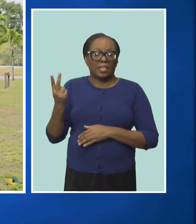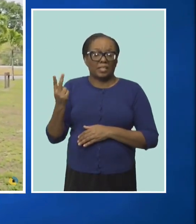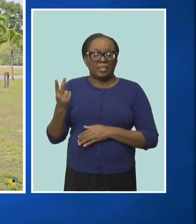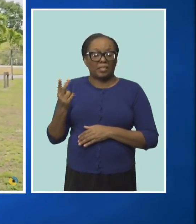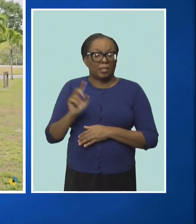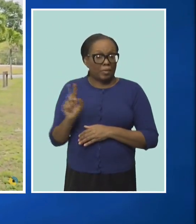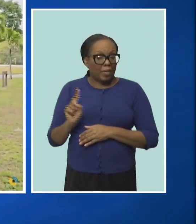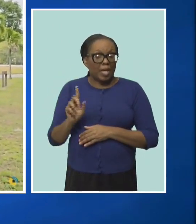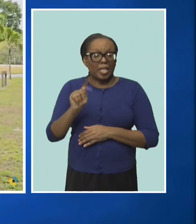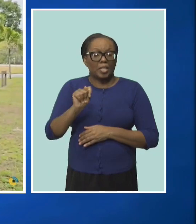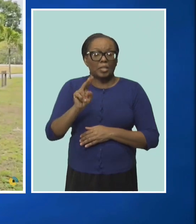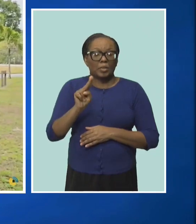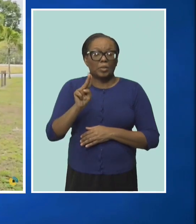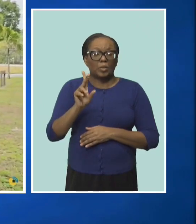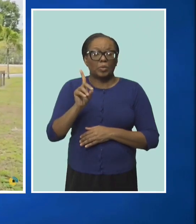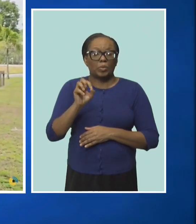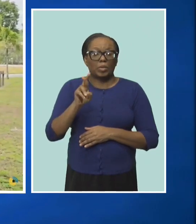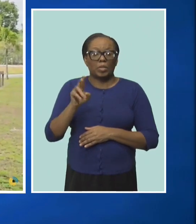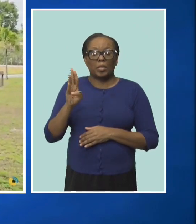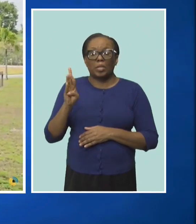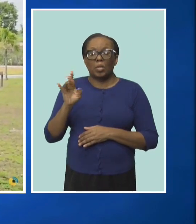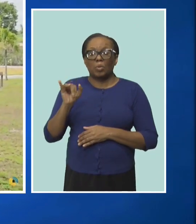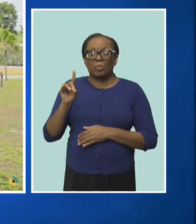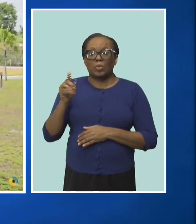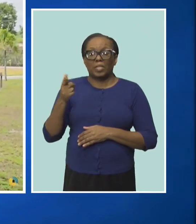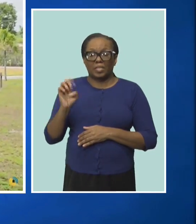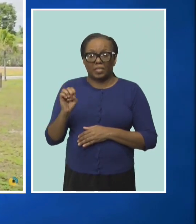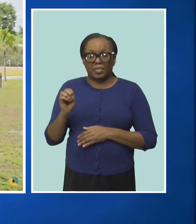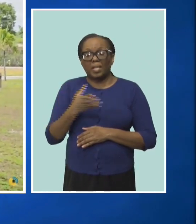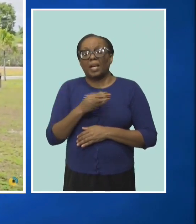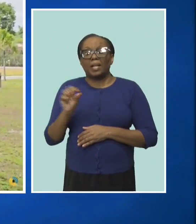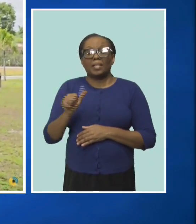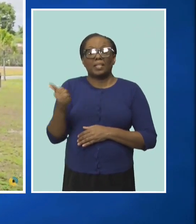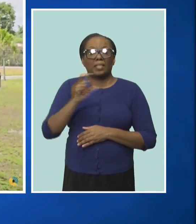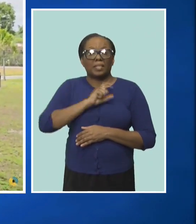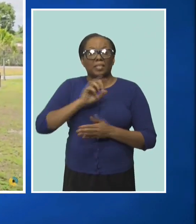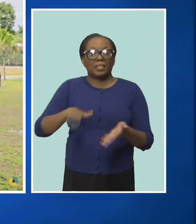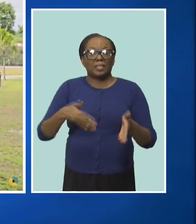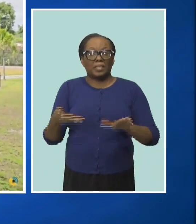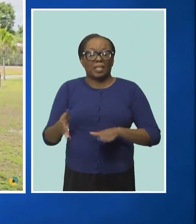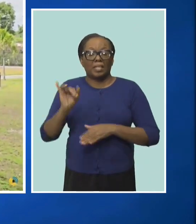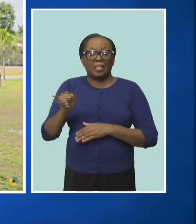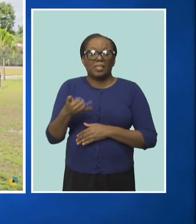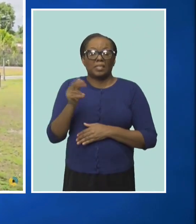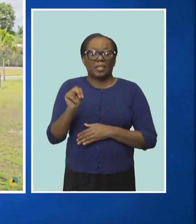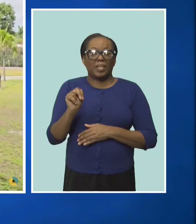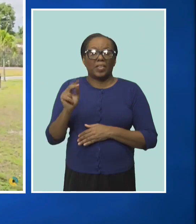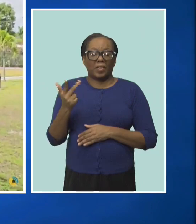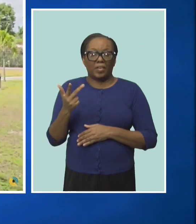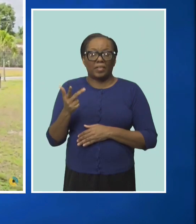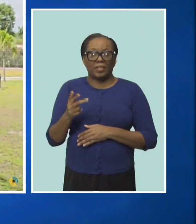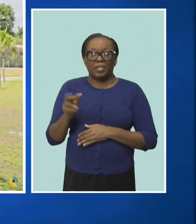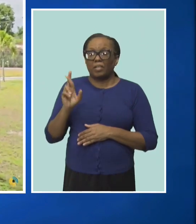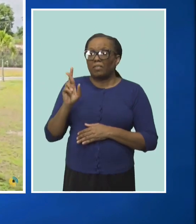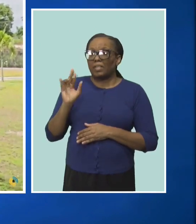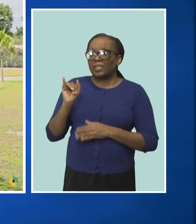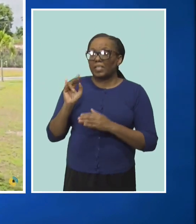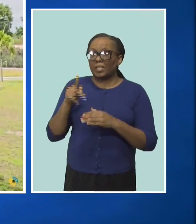Michael, and Sergeant Adrian Padmore on January 3rd. May he rest in